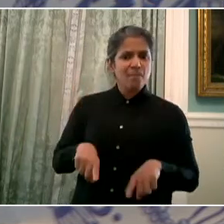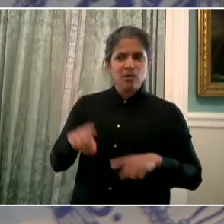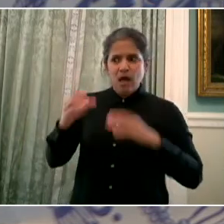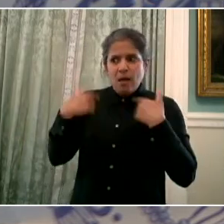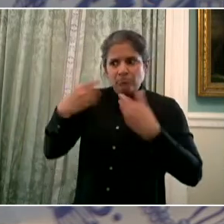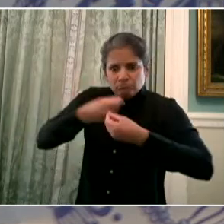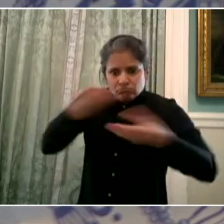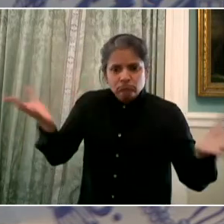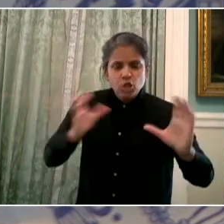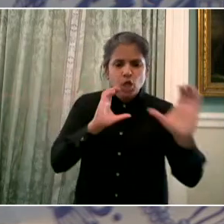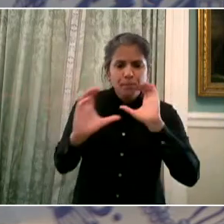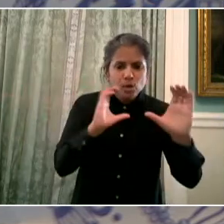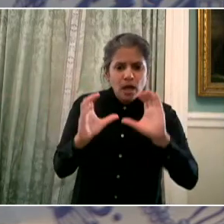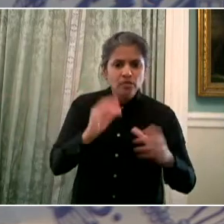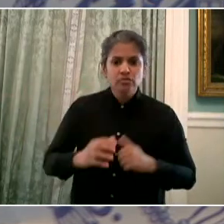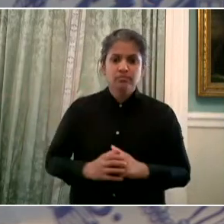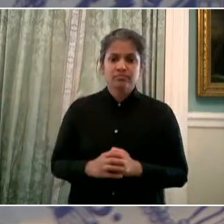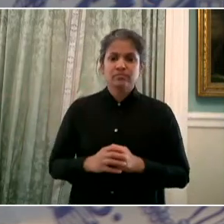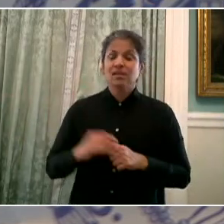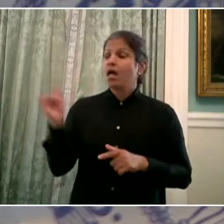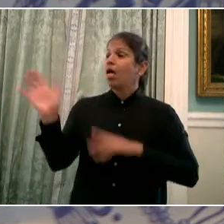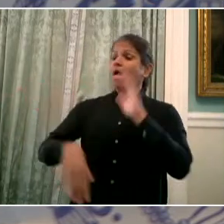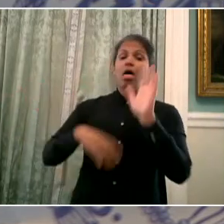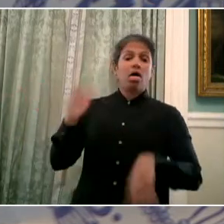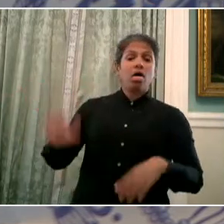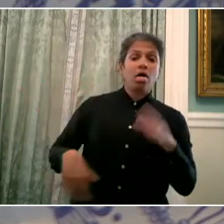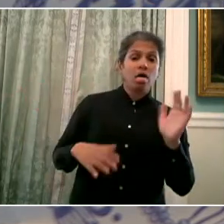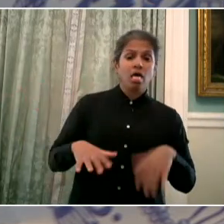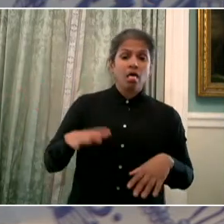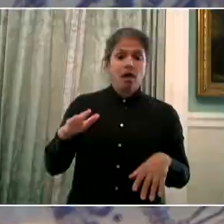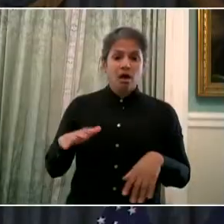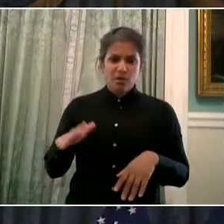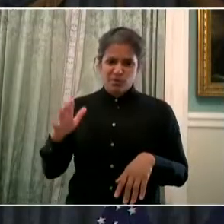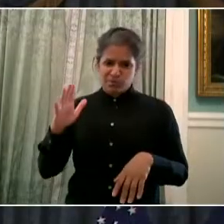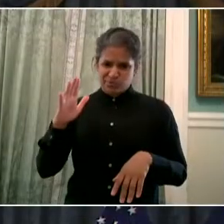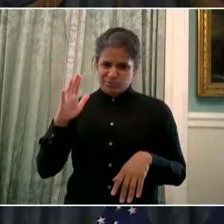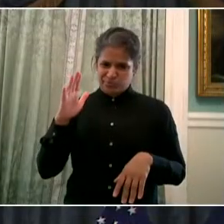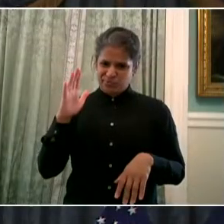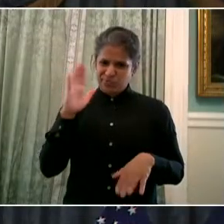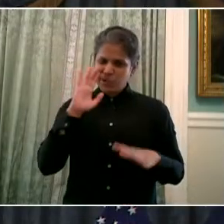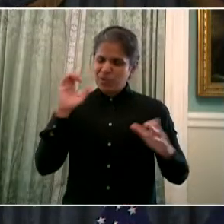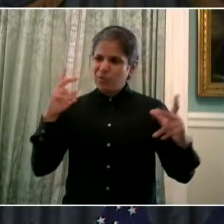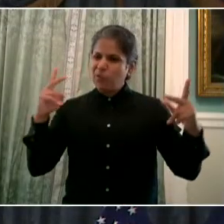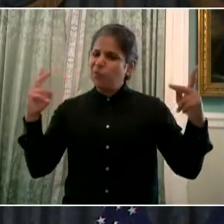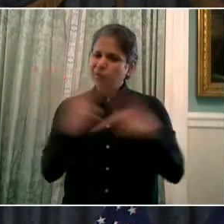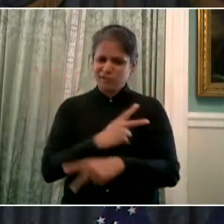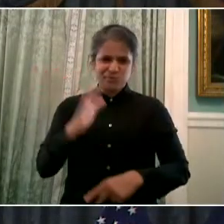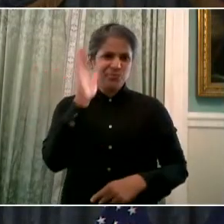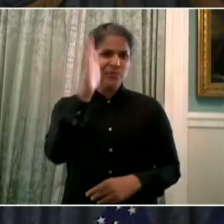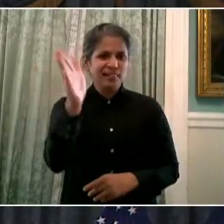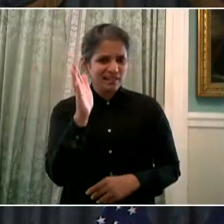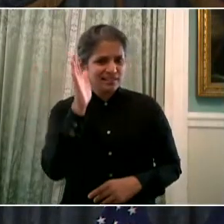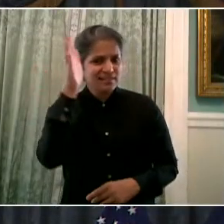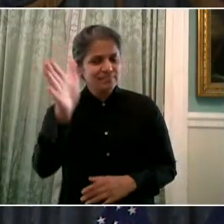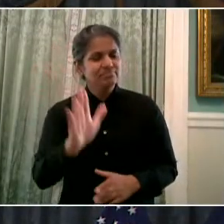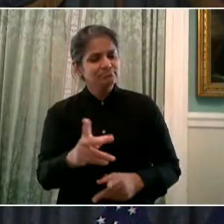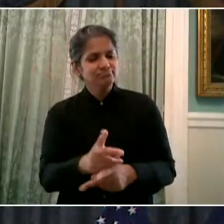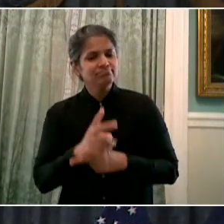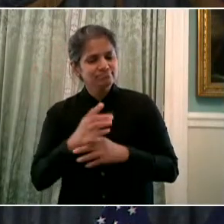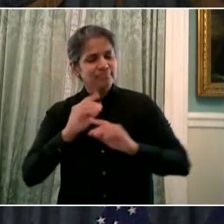to thank everyone here. Anything else you'd like to add, Commissioner? Yeah, absolutely. I love that ad. Yeah. Anyone like to add? Anything else?